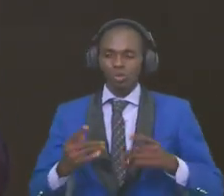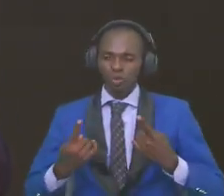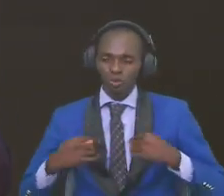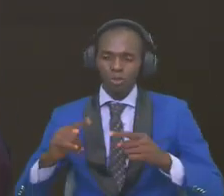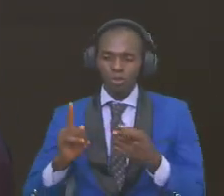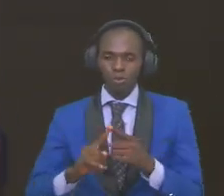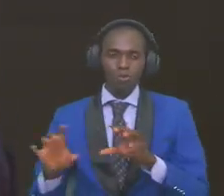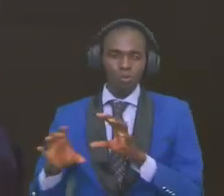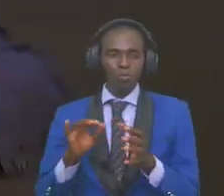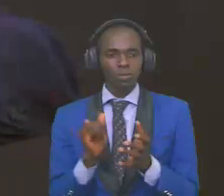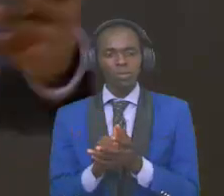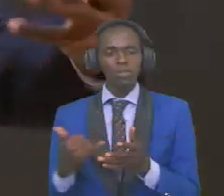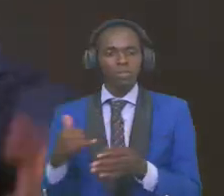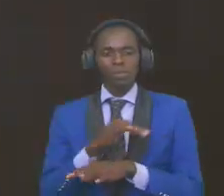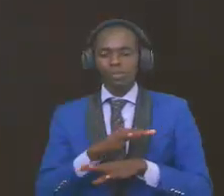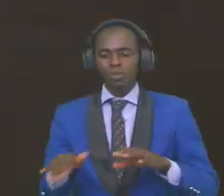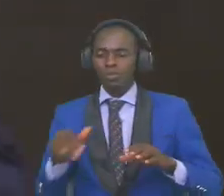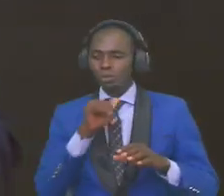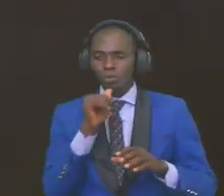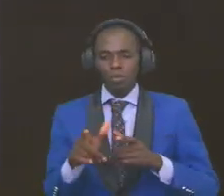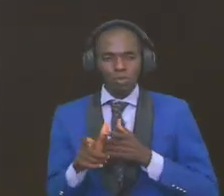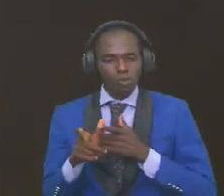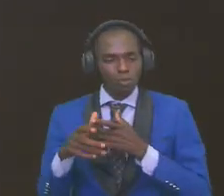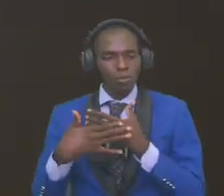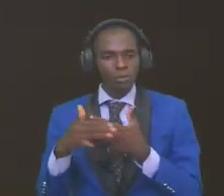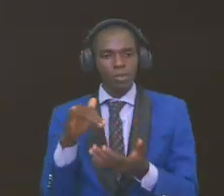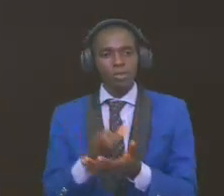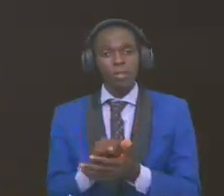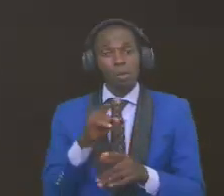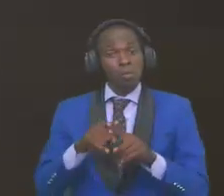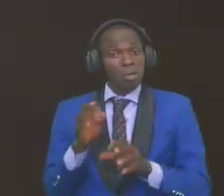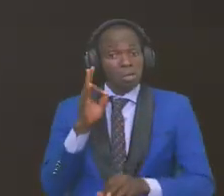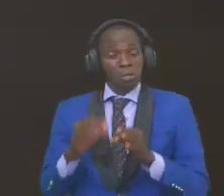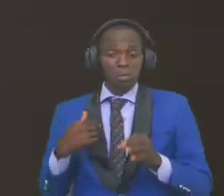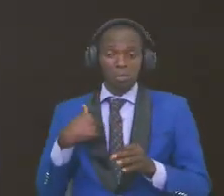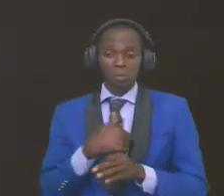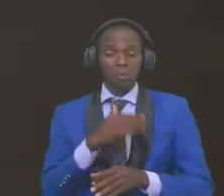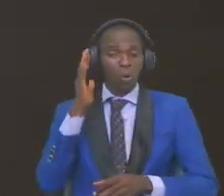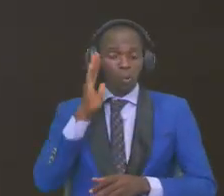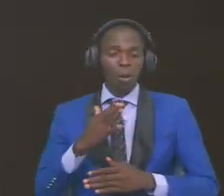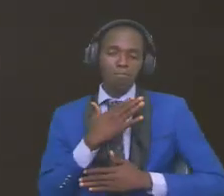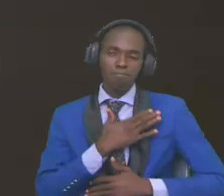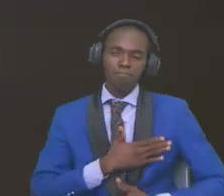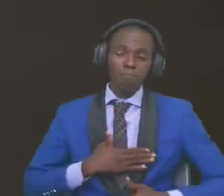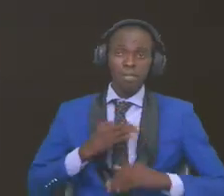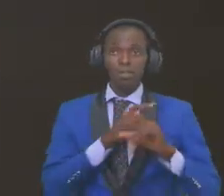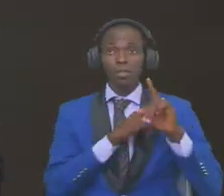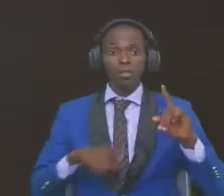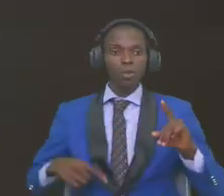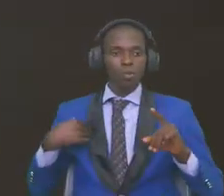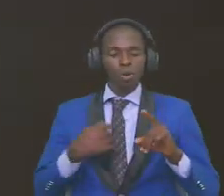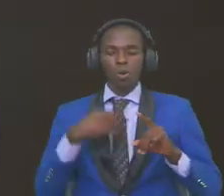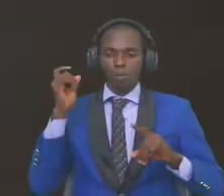at that. They don't pursue that. But if we're going to please the Lord, we strive for